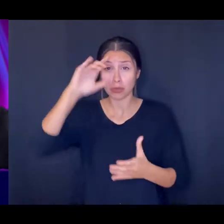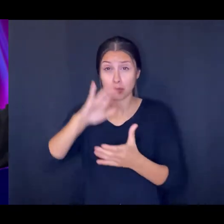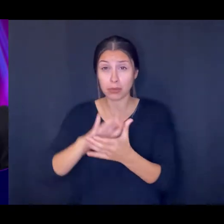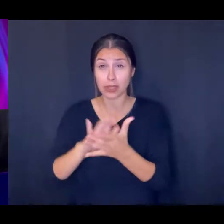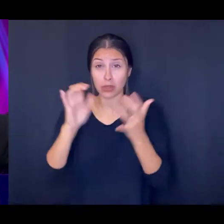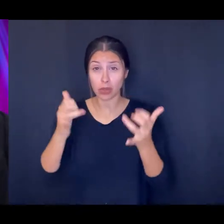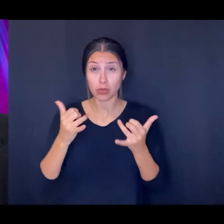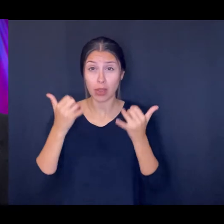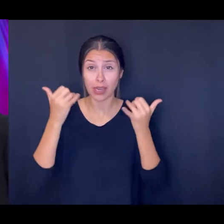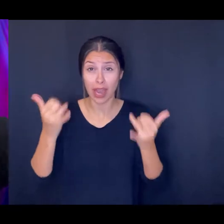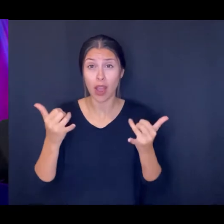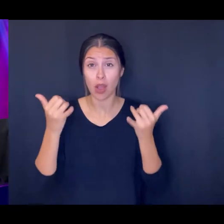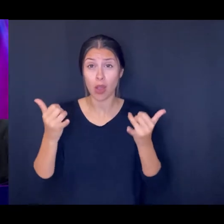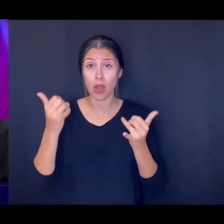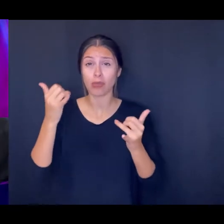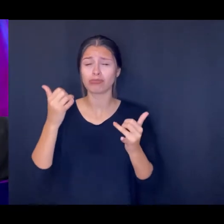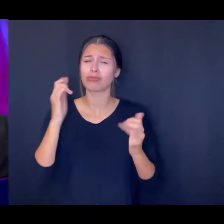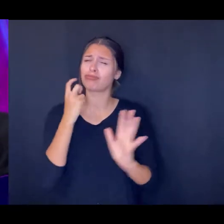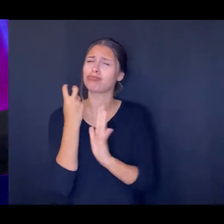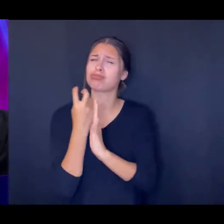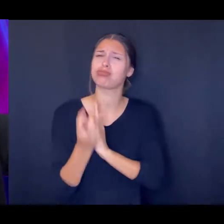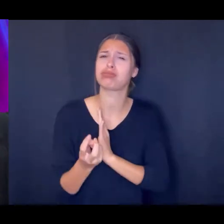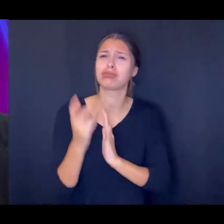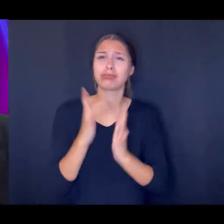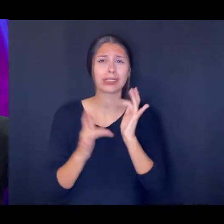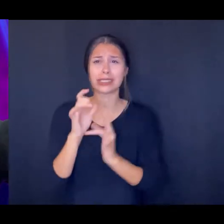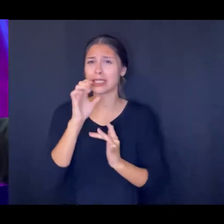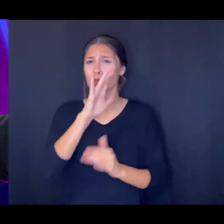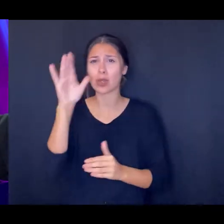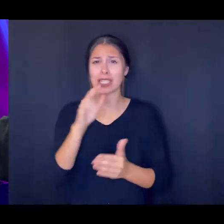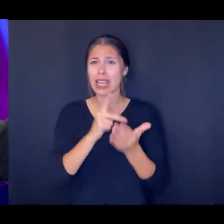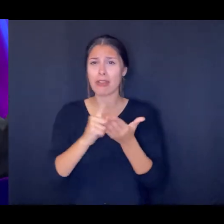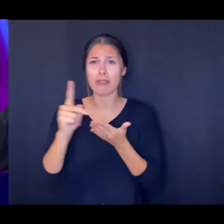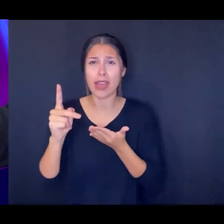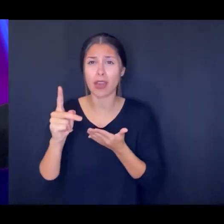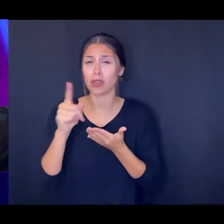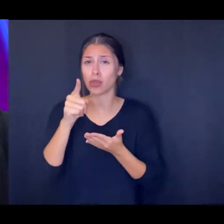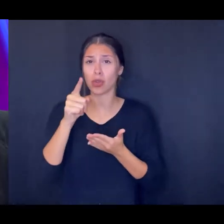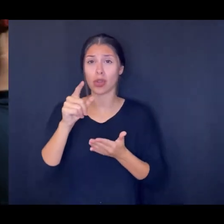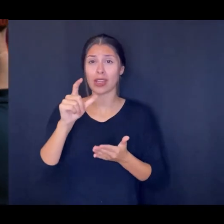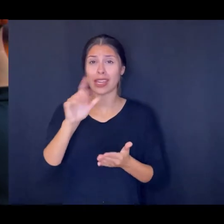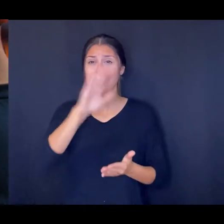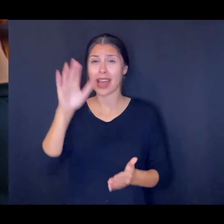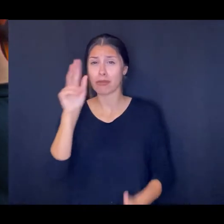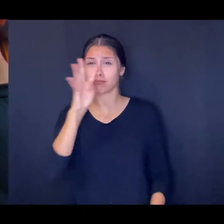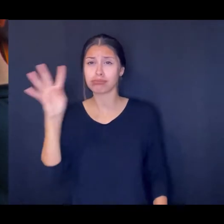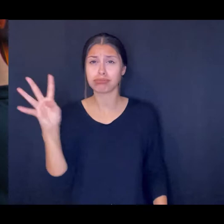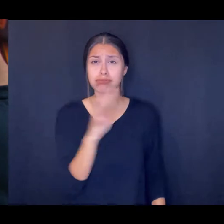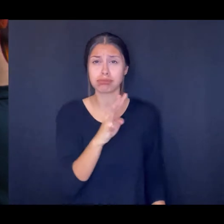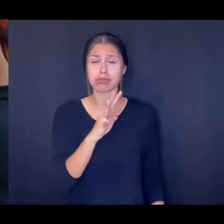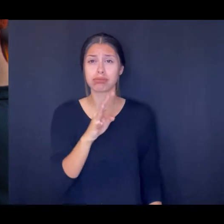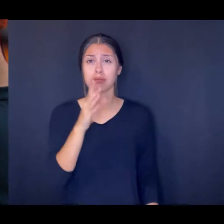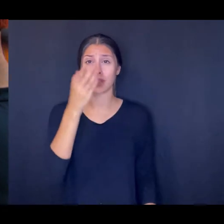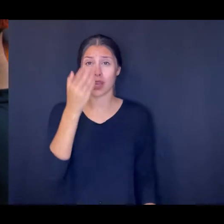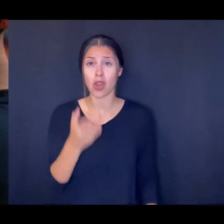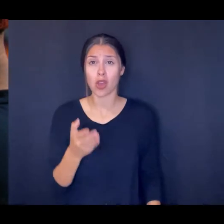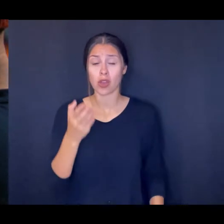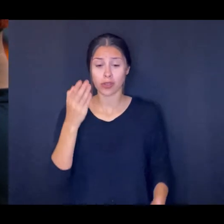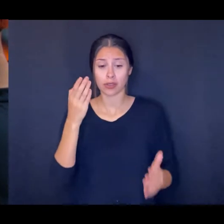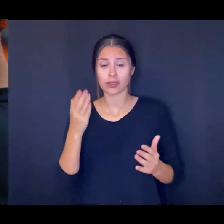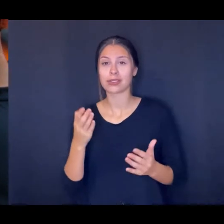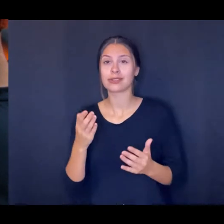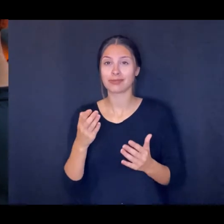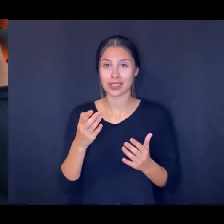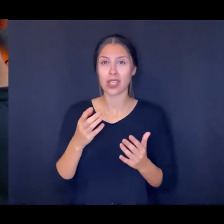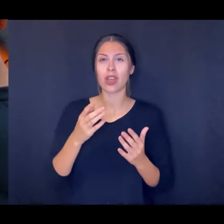To believe this with all your heart. Jesus will never fail you. He will never forsake you as